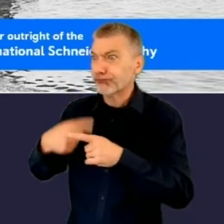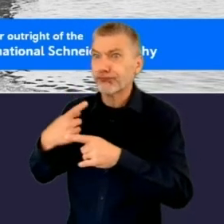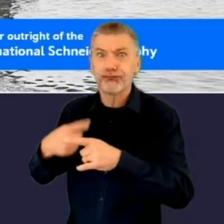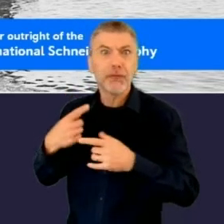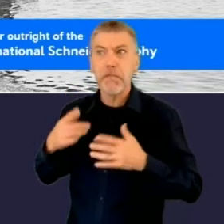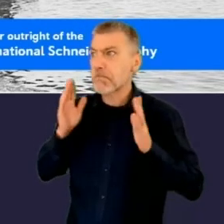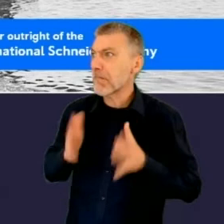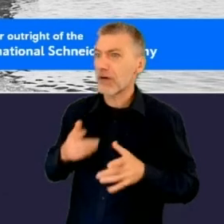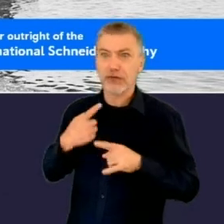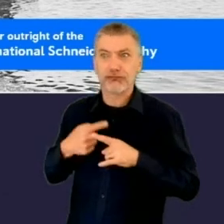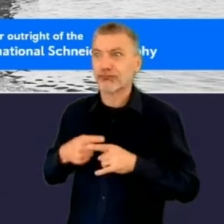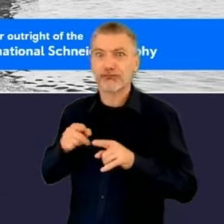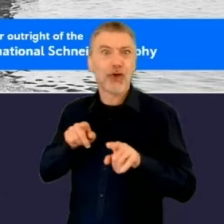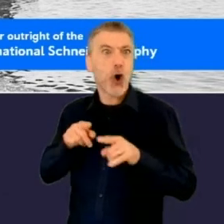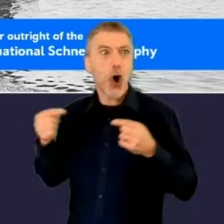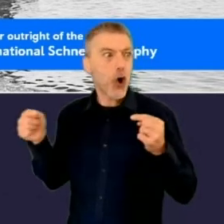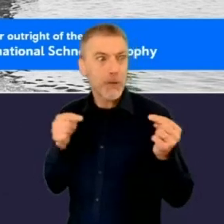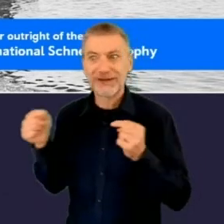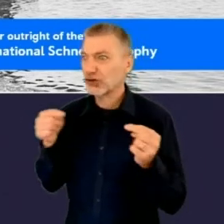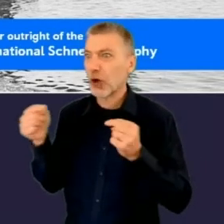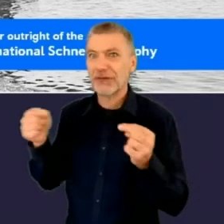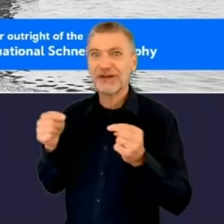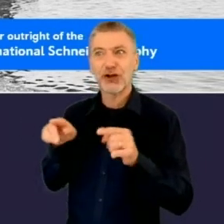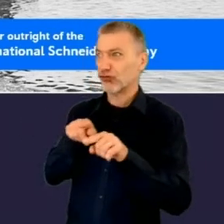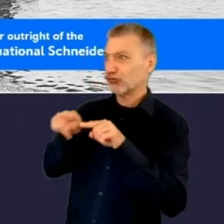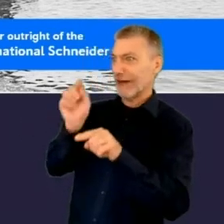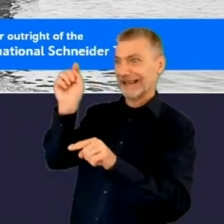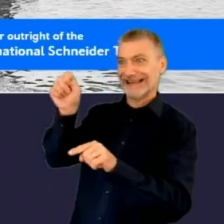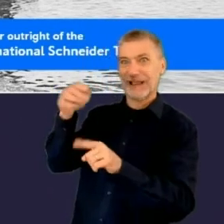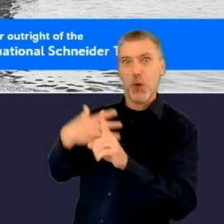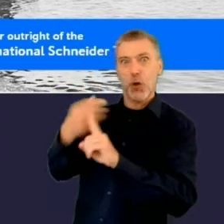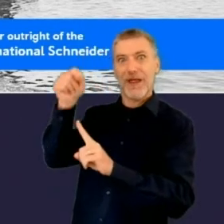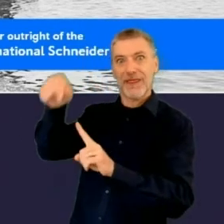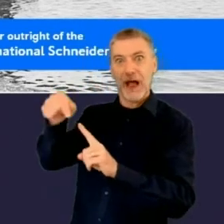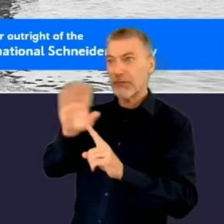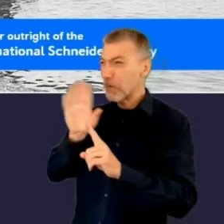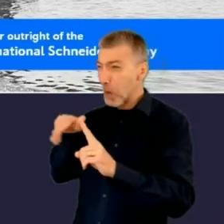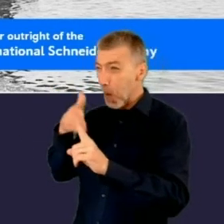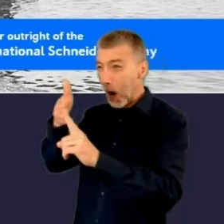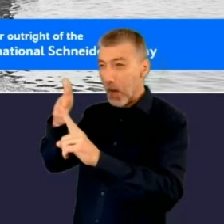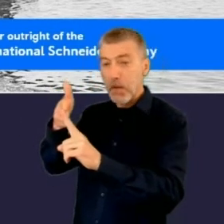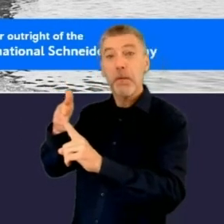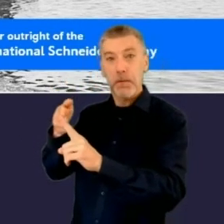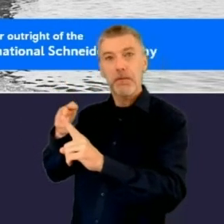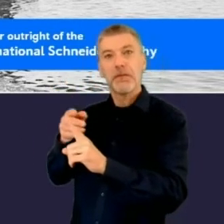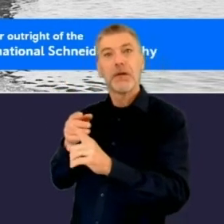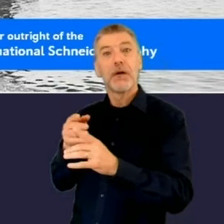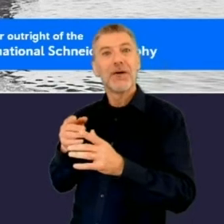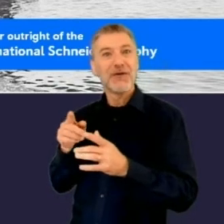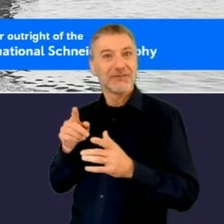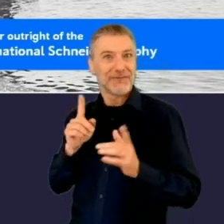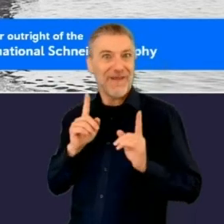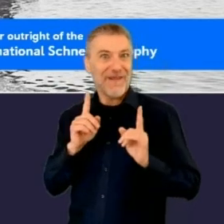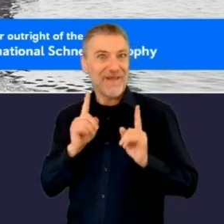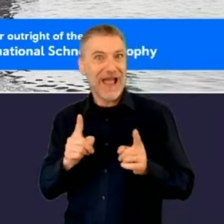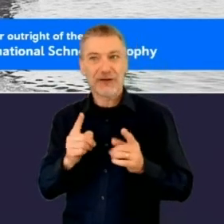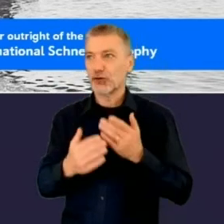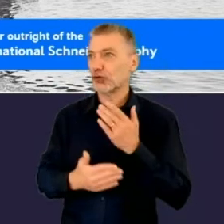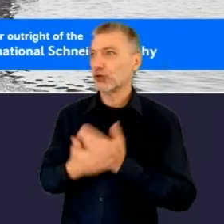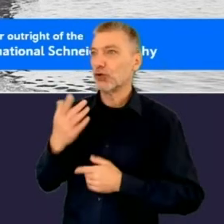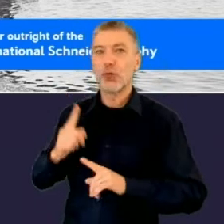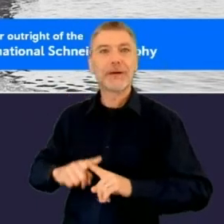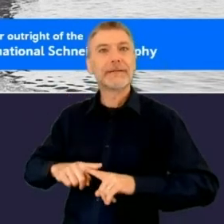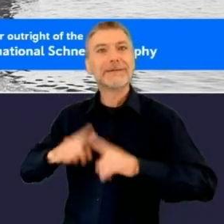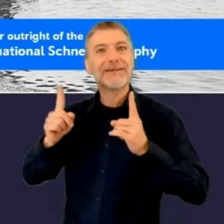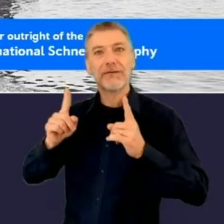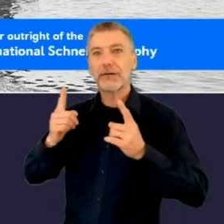thing they wanted to go win. There was this race that they were chasing after. So lots and lots of pioneering innovation here. And as we start to think